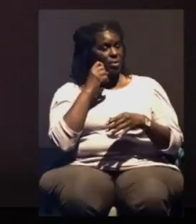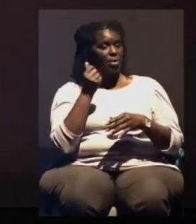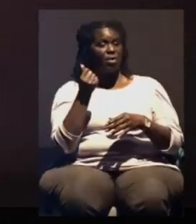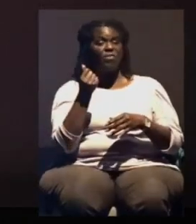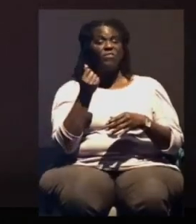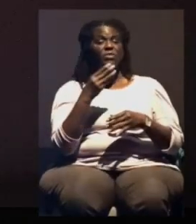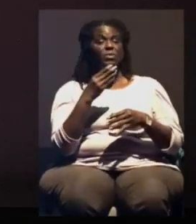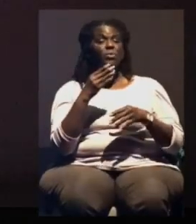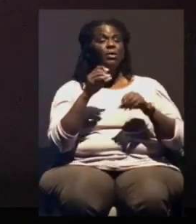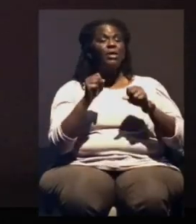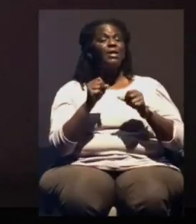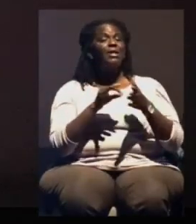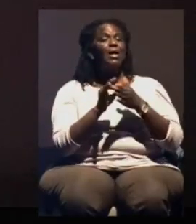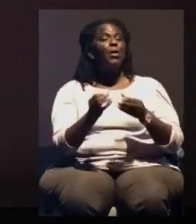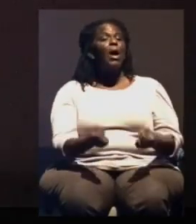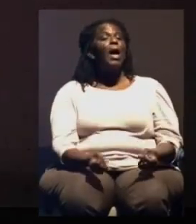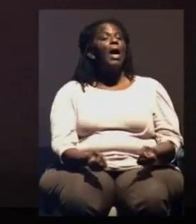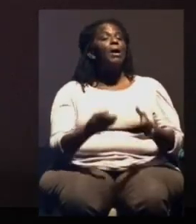apples in a seed,